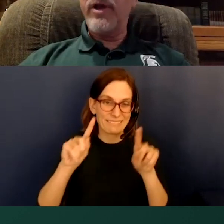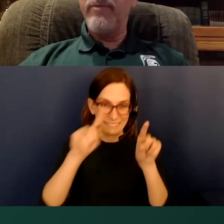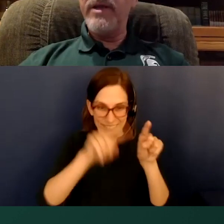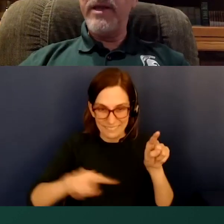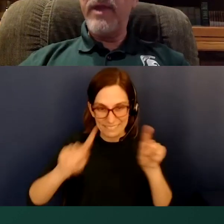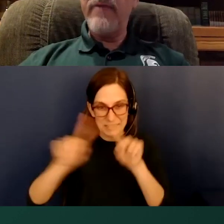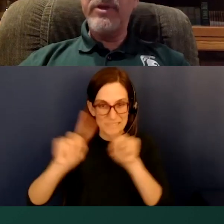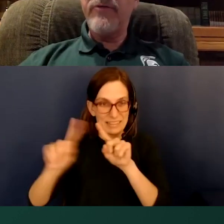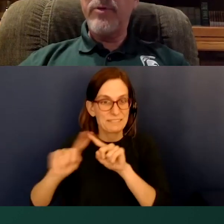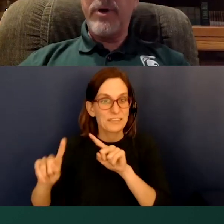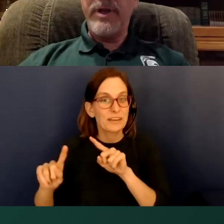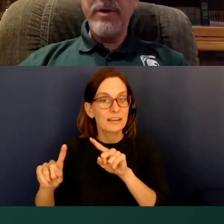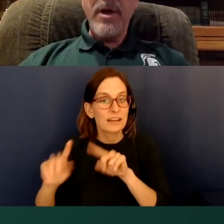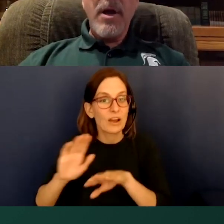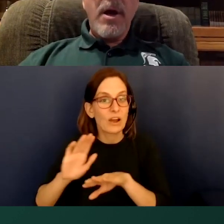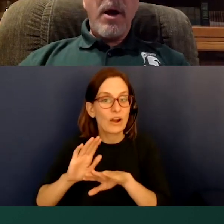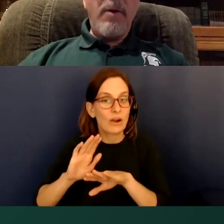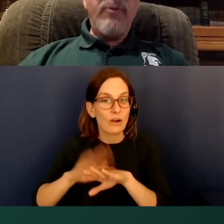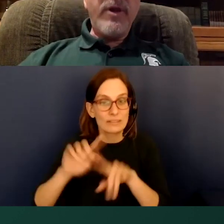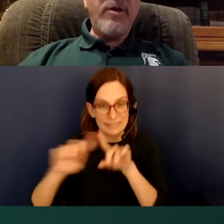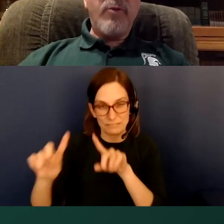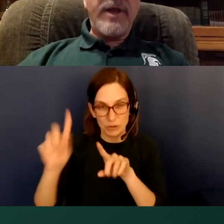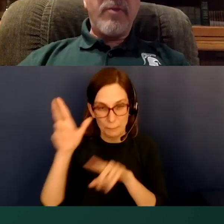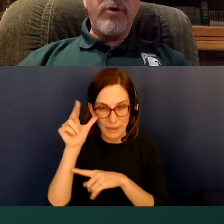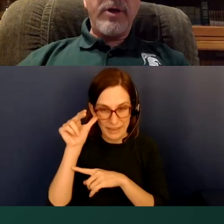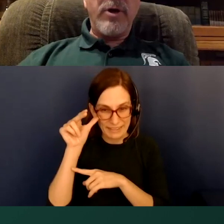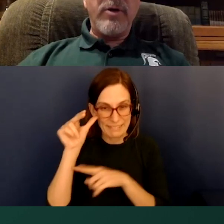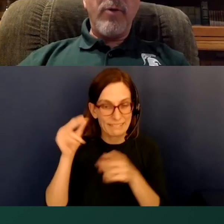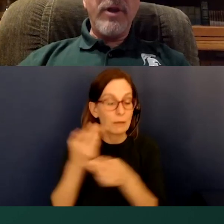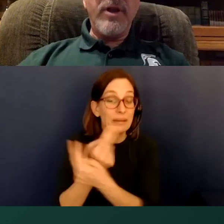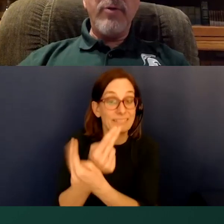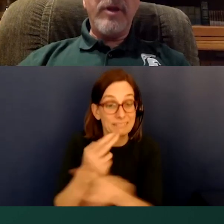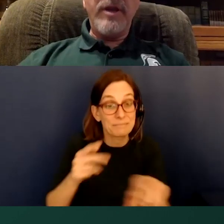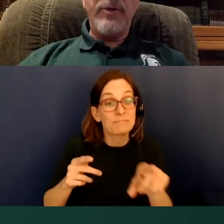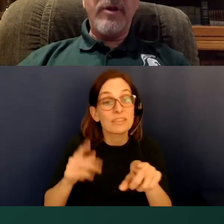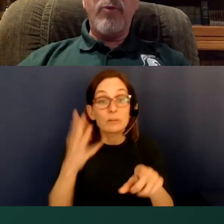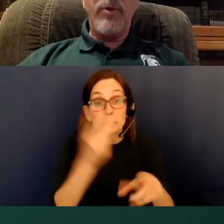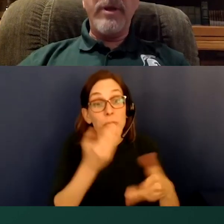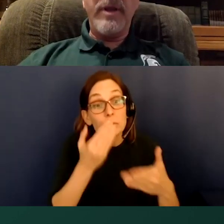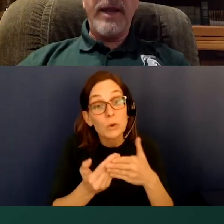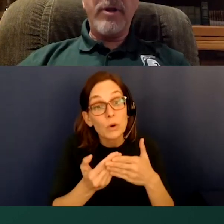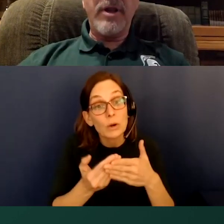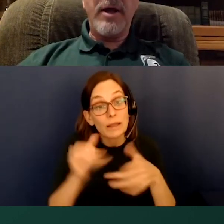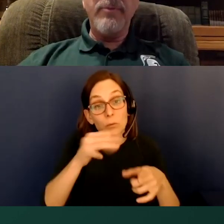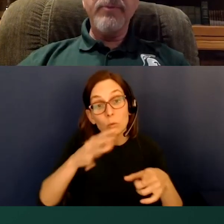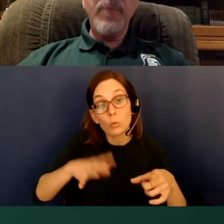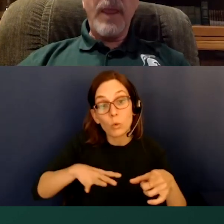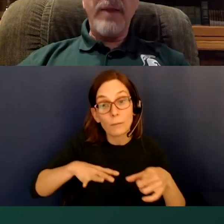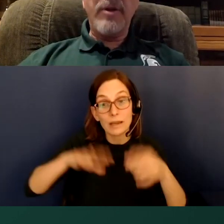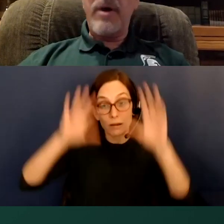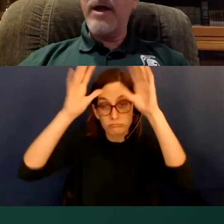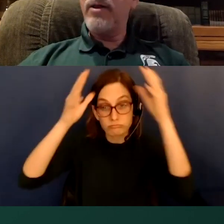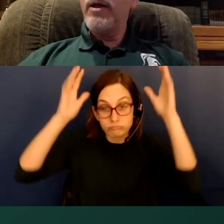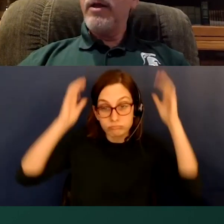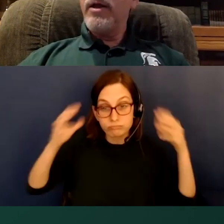here on Wikimedia. They have a different bunny. This is one that's pretty good. Once you see this woman, the hairstyle